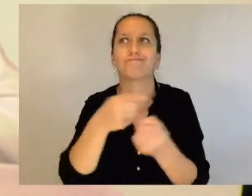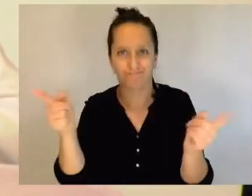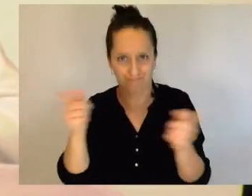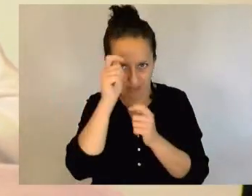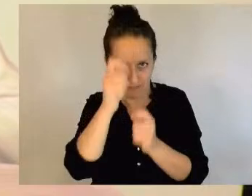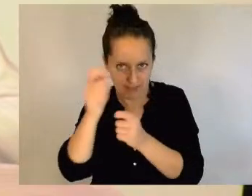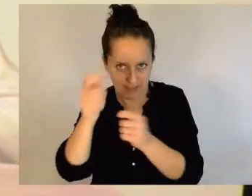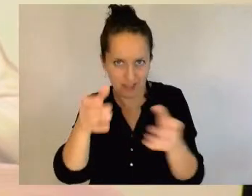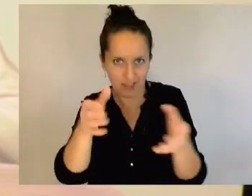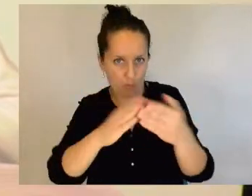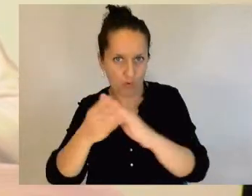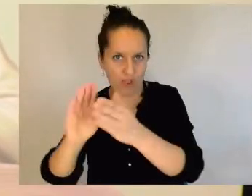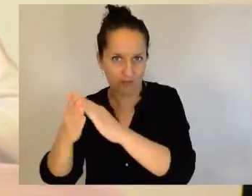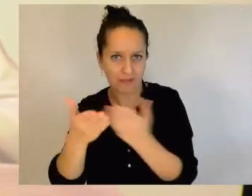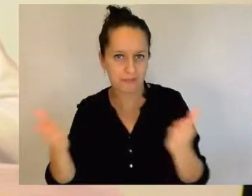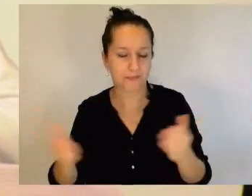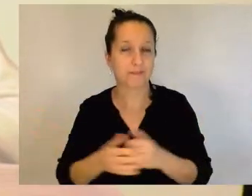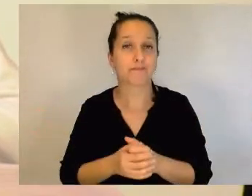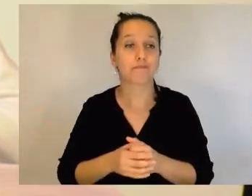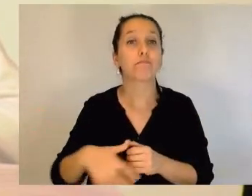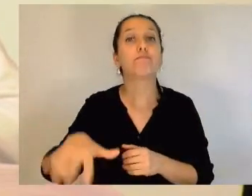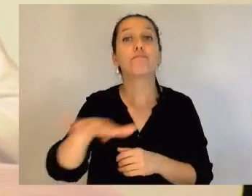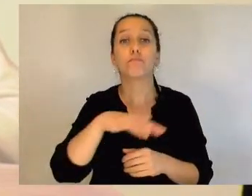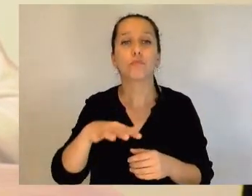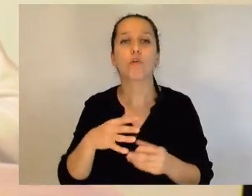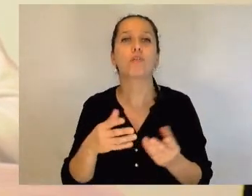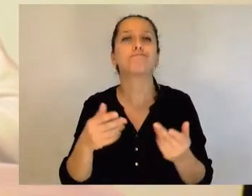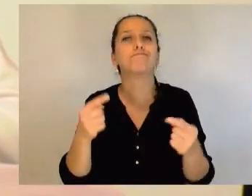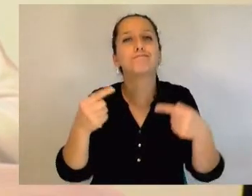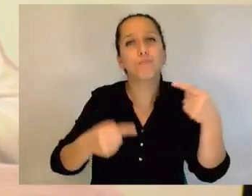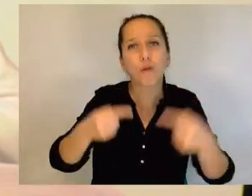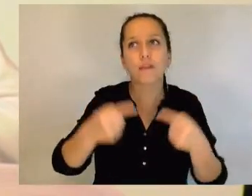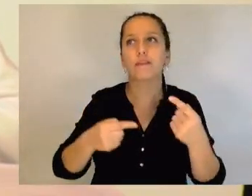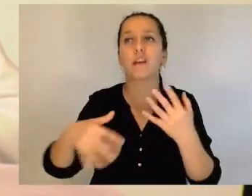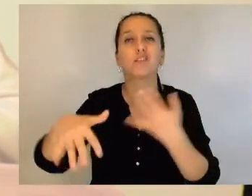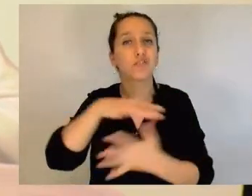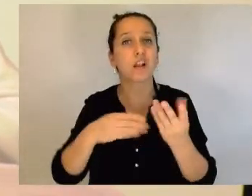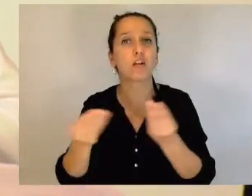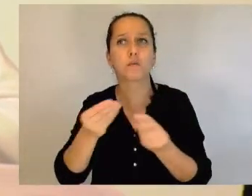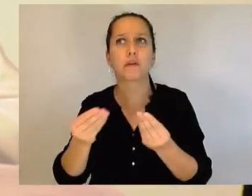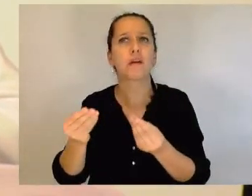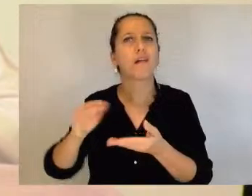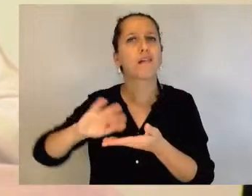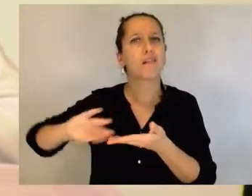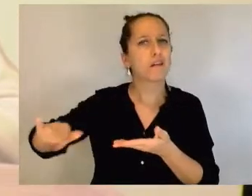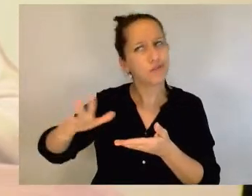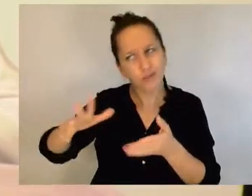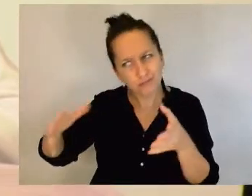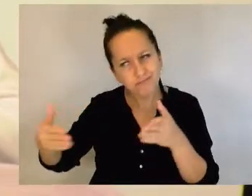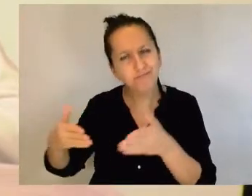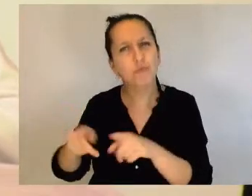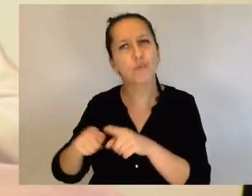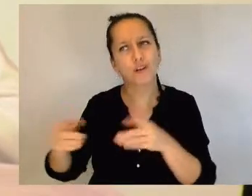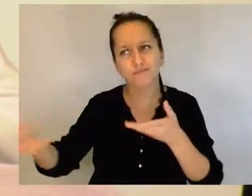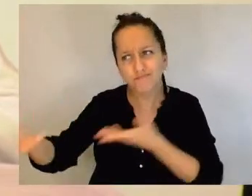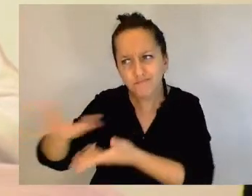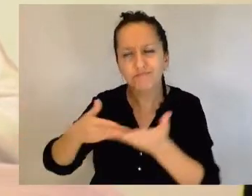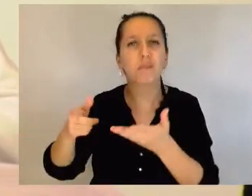excluded from social, political, and economic participation, but territories that have